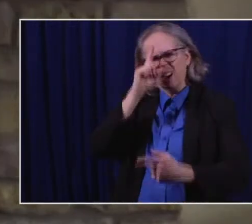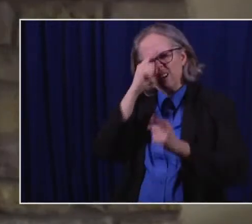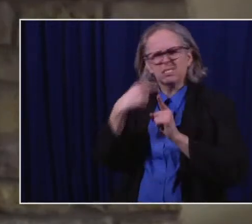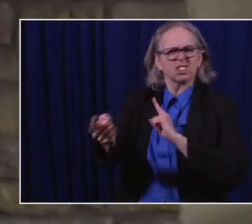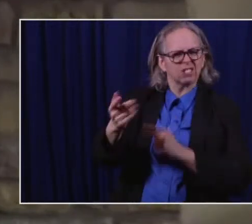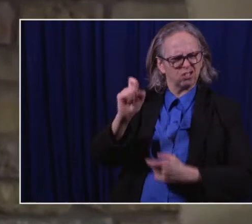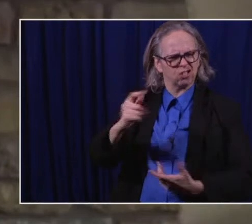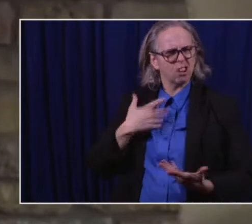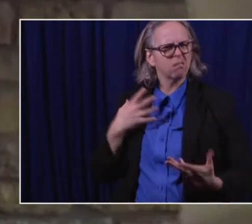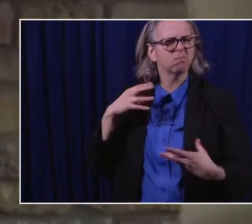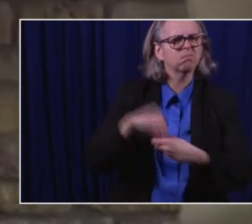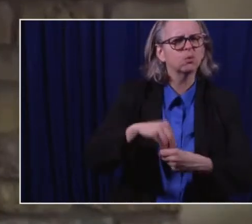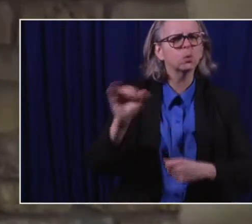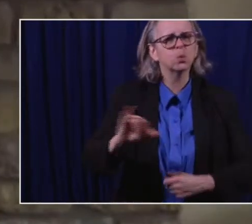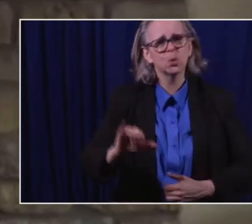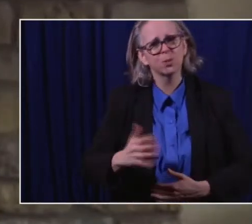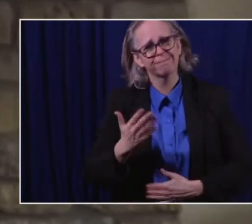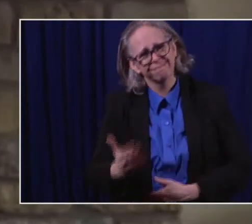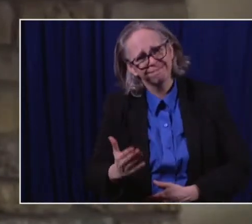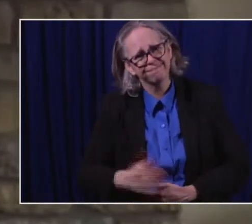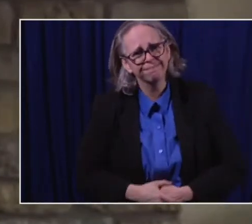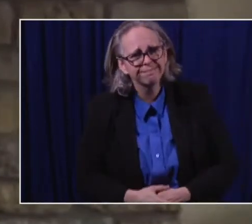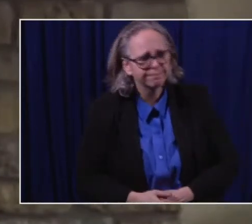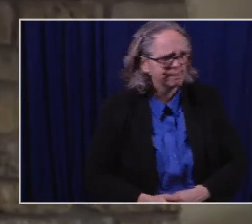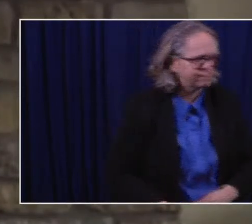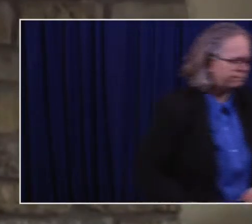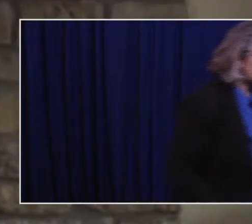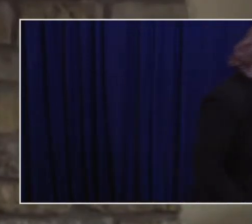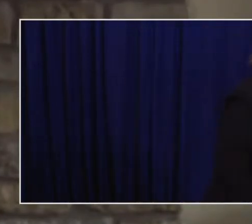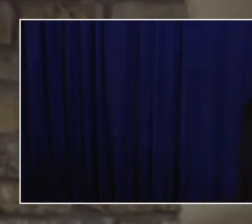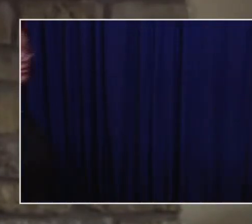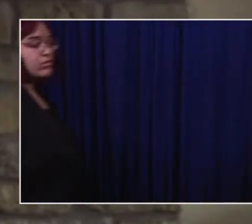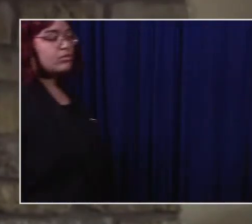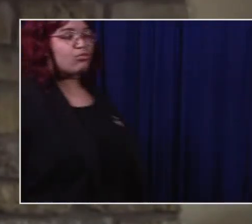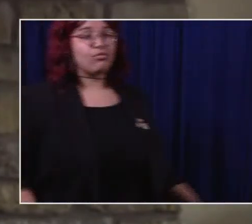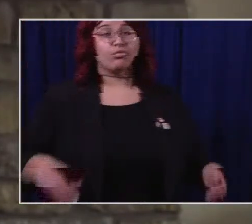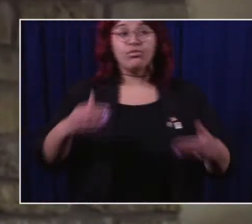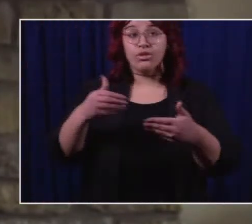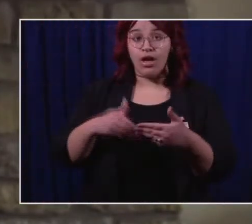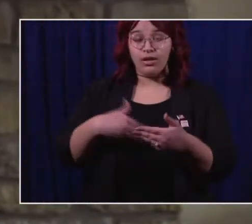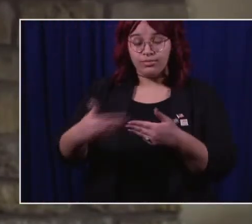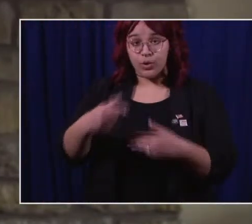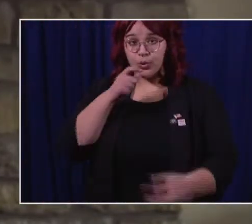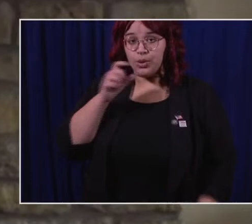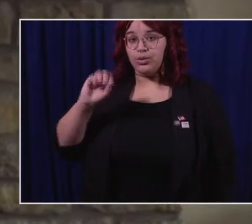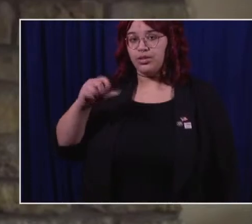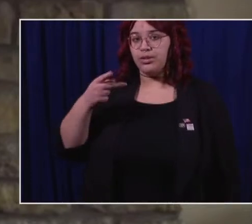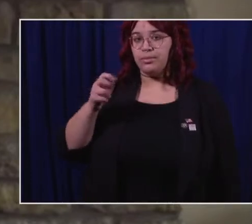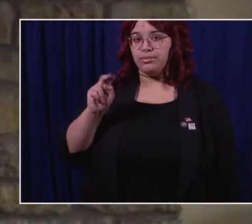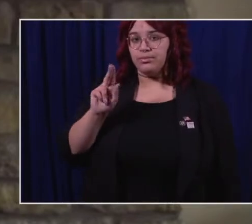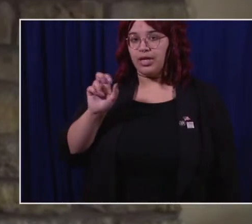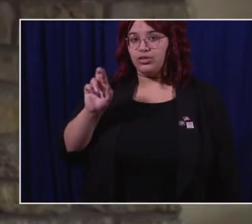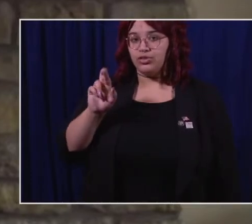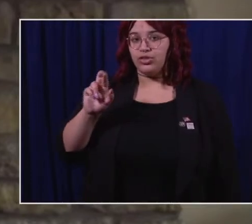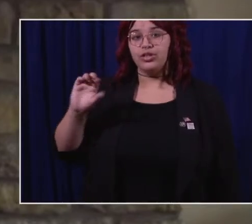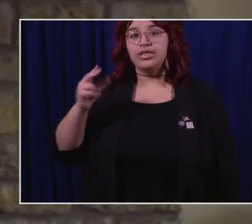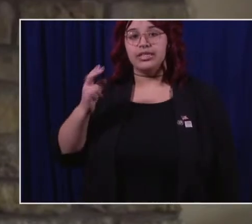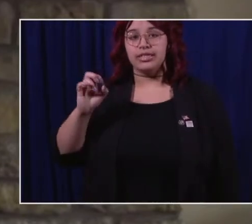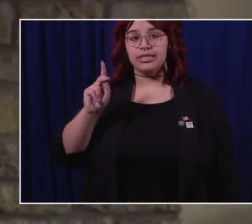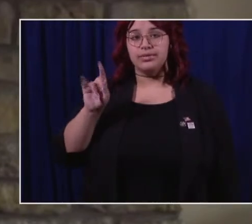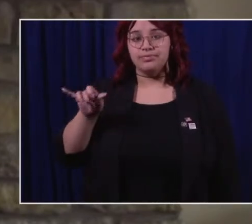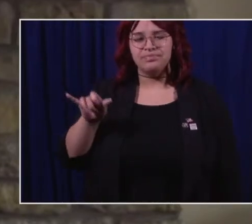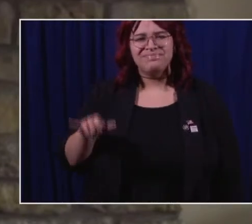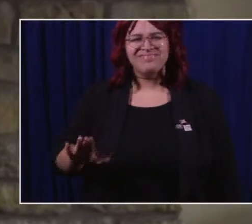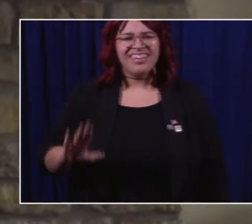Next question is from Spencer Hickey at Hannah News Service. Thank you. Governor, I was just wondering what your thoughts are